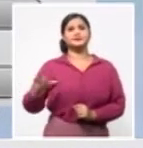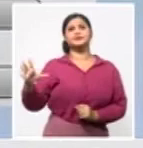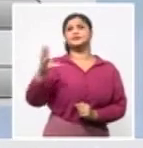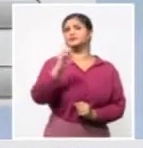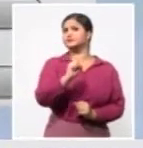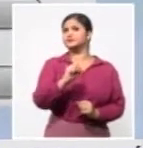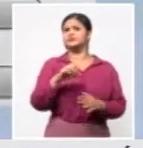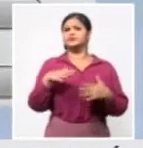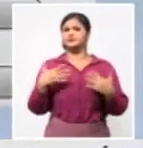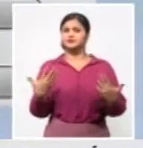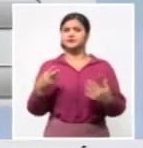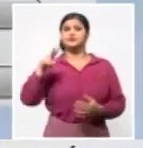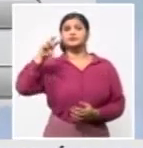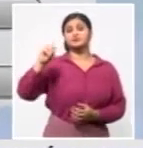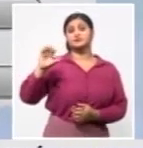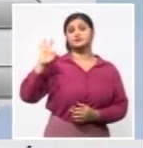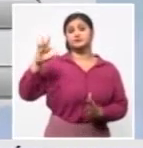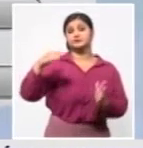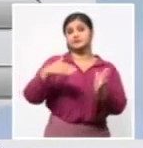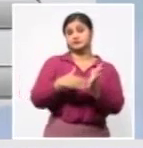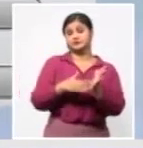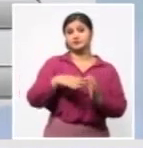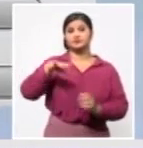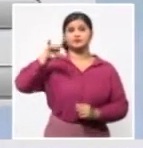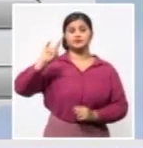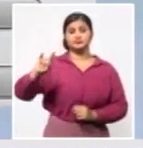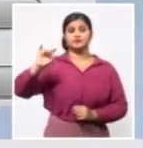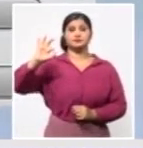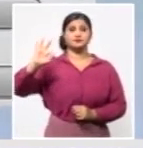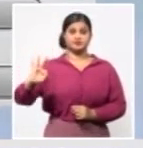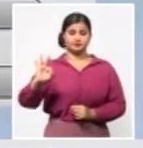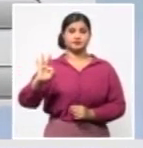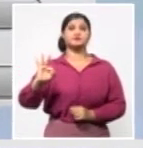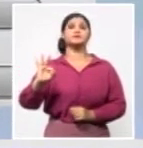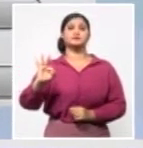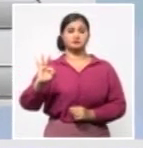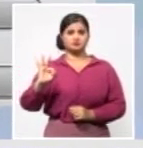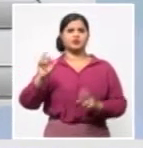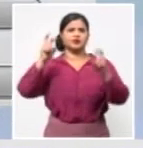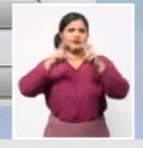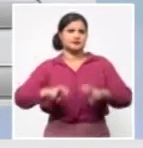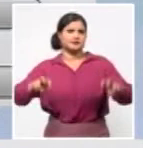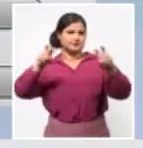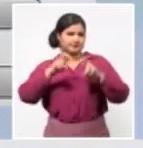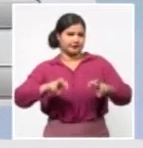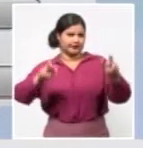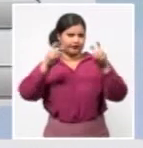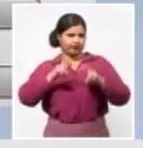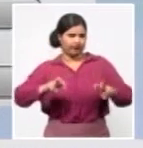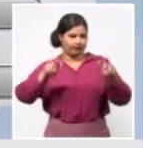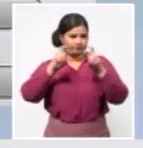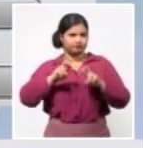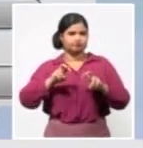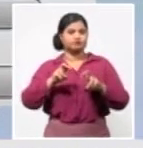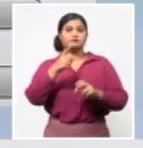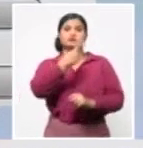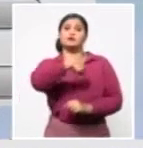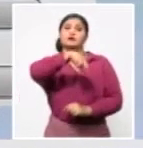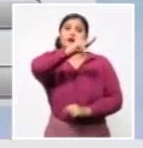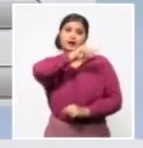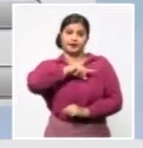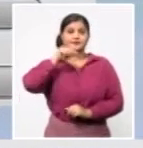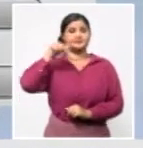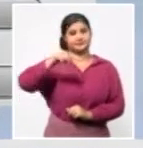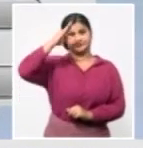provinces, the largest number in Havana, as is to be expected, in order to detect, identify, admit and